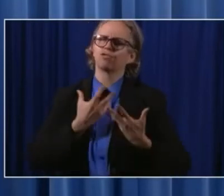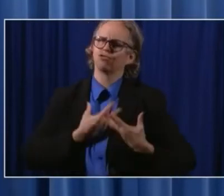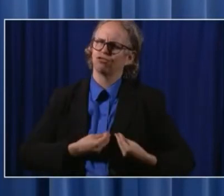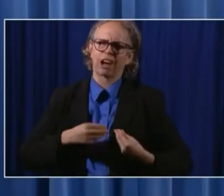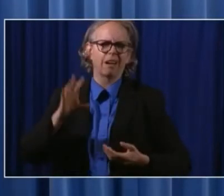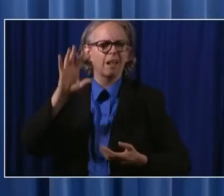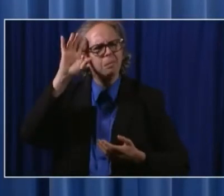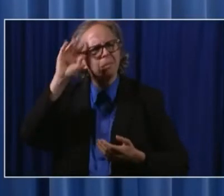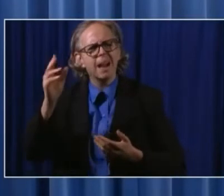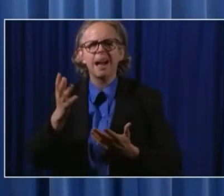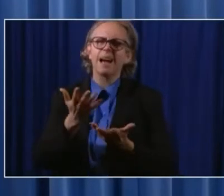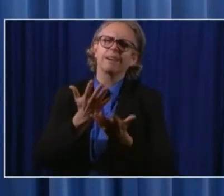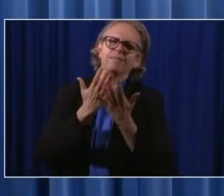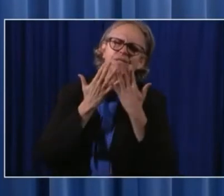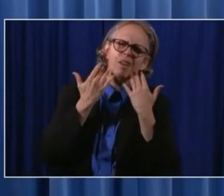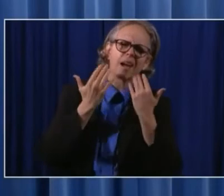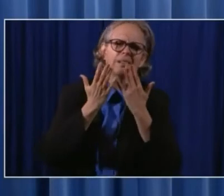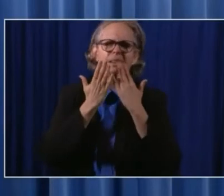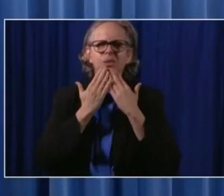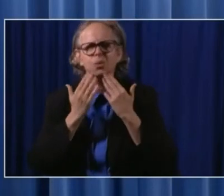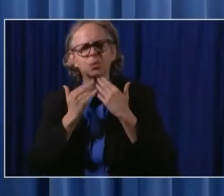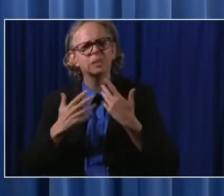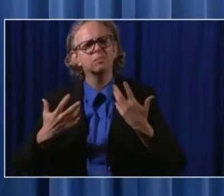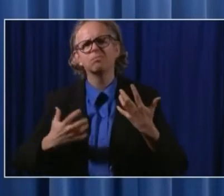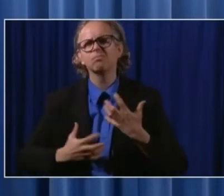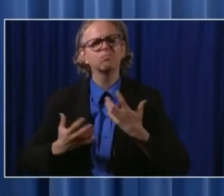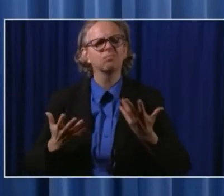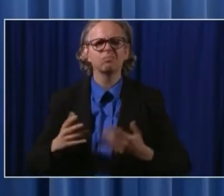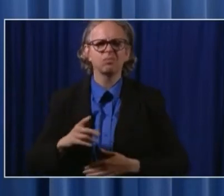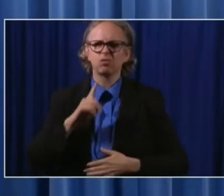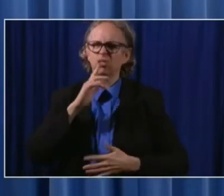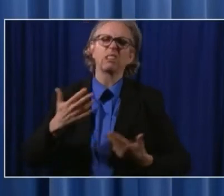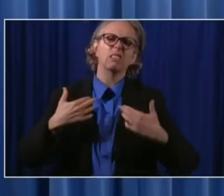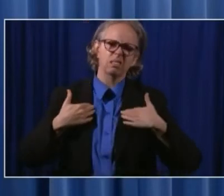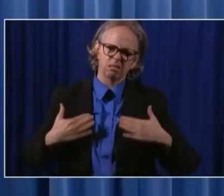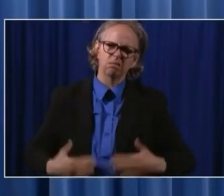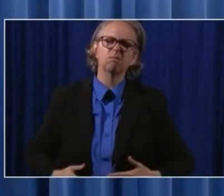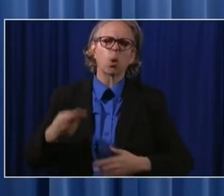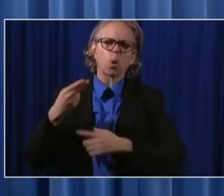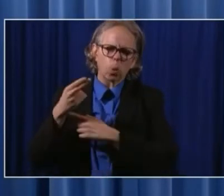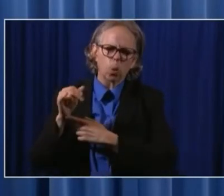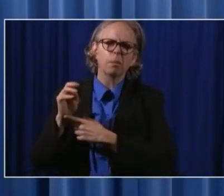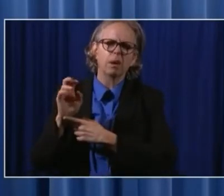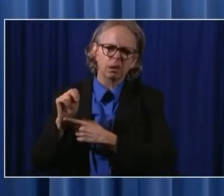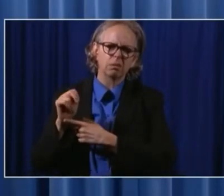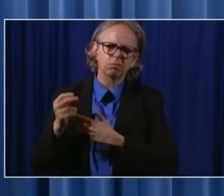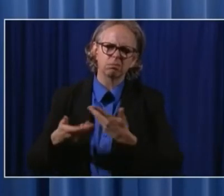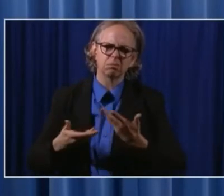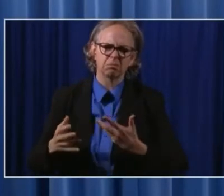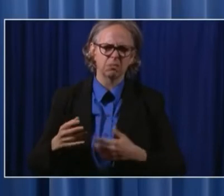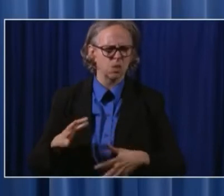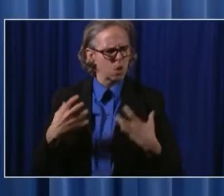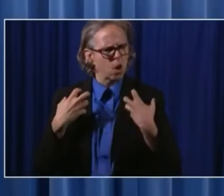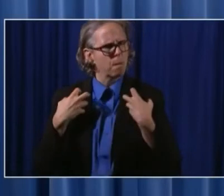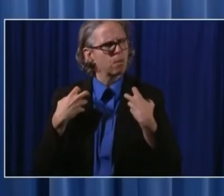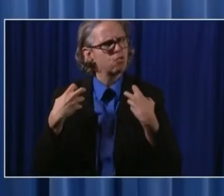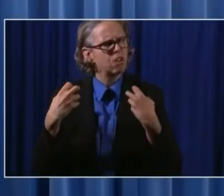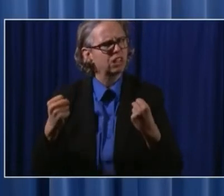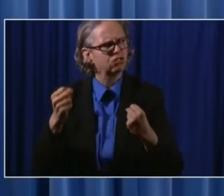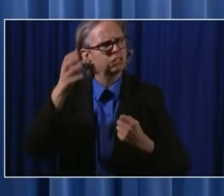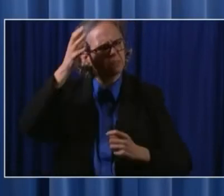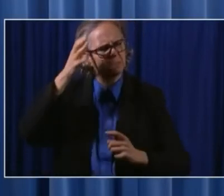wonderful, just an absolutely wonderful human being, a very, very courageous man, one of our heroes who